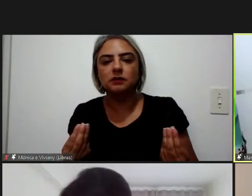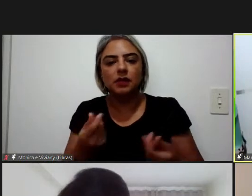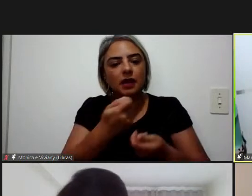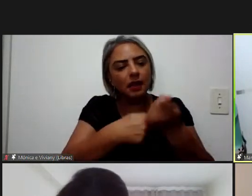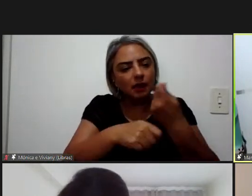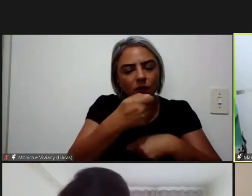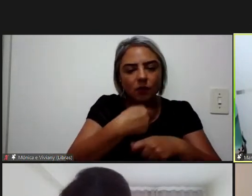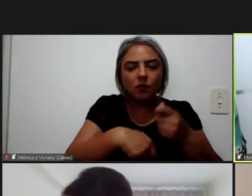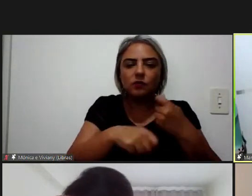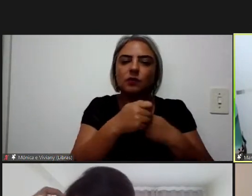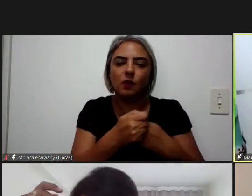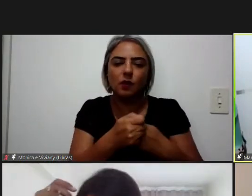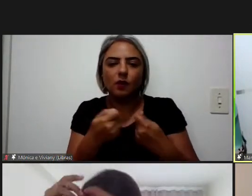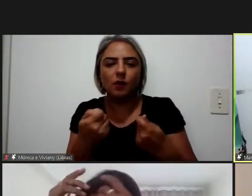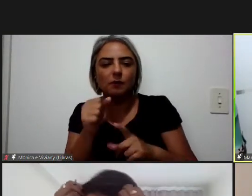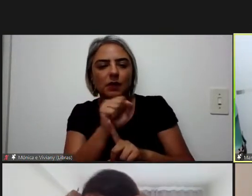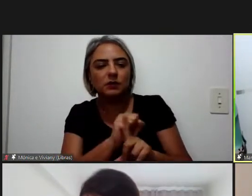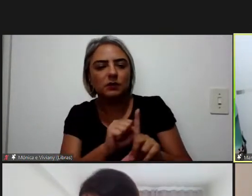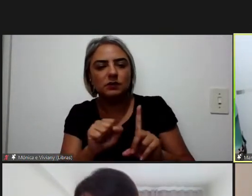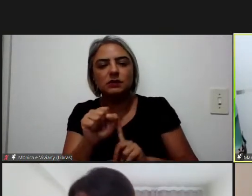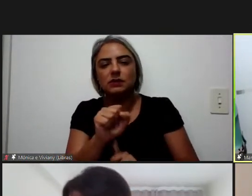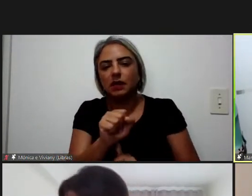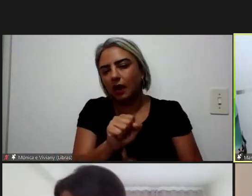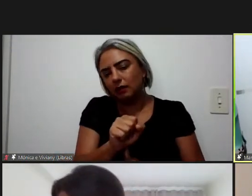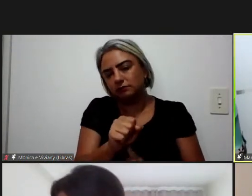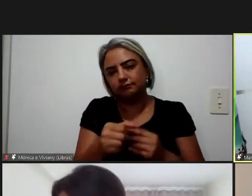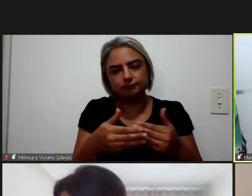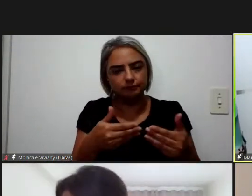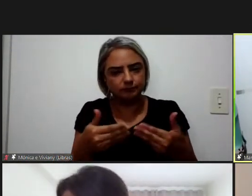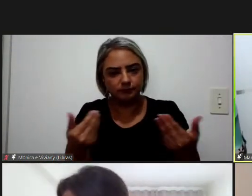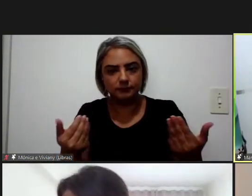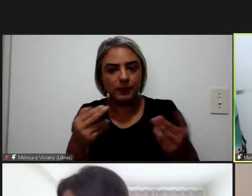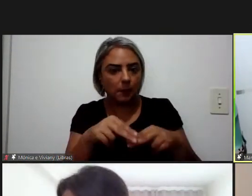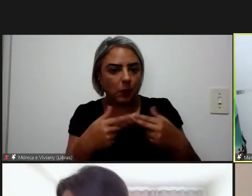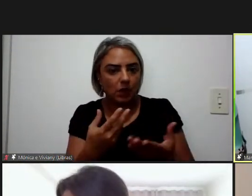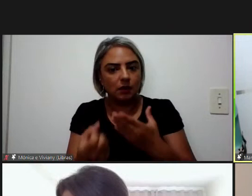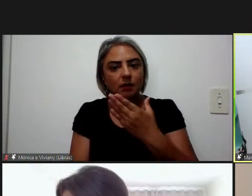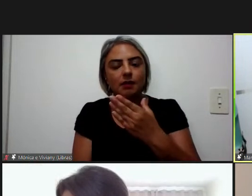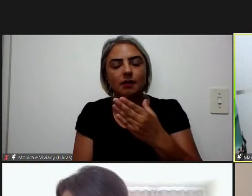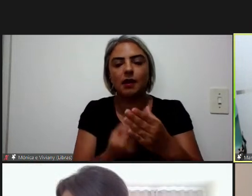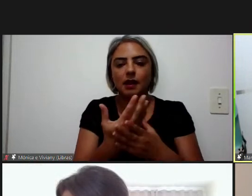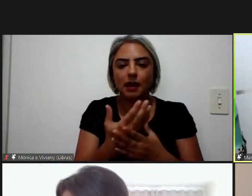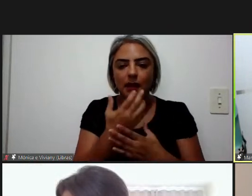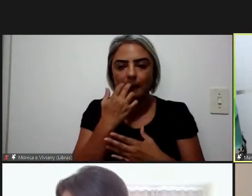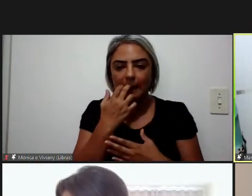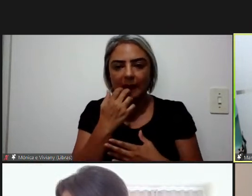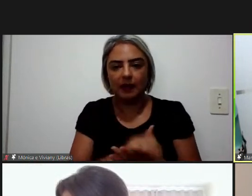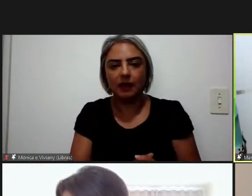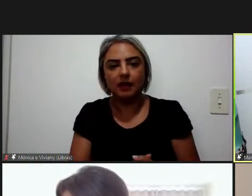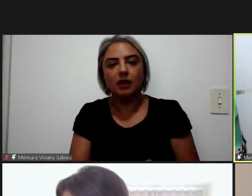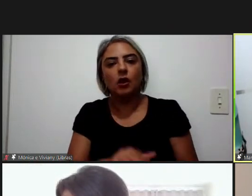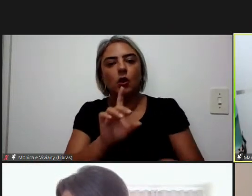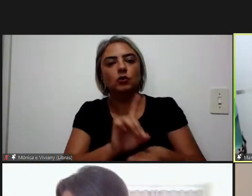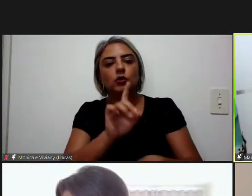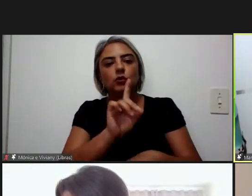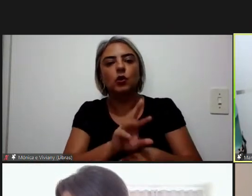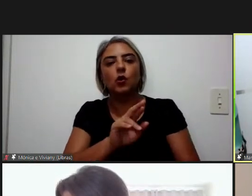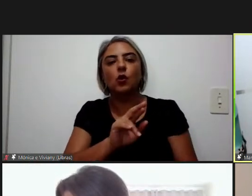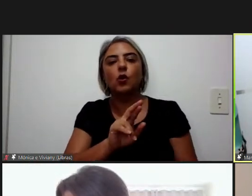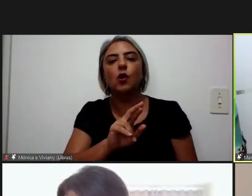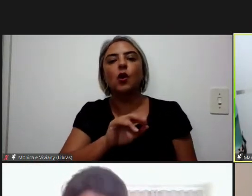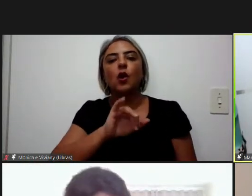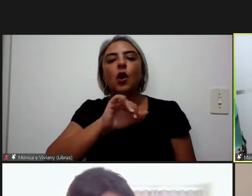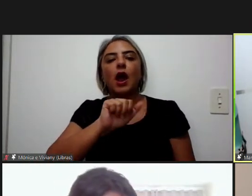unequal. Um, Economic issues, social issues. So that's why was created